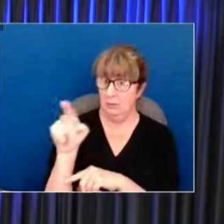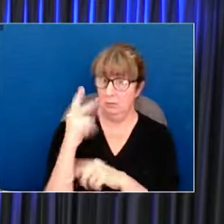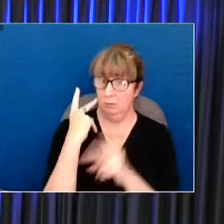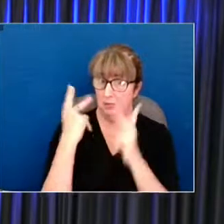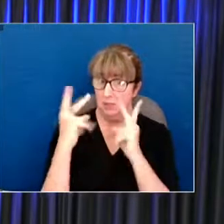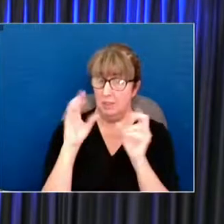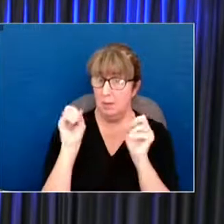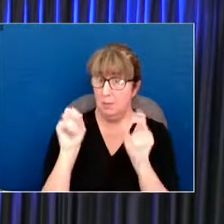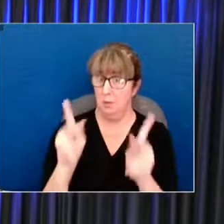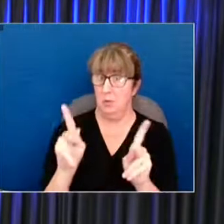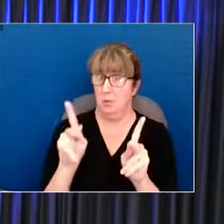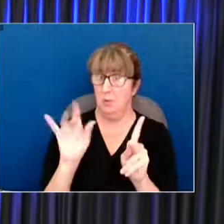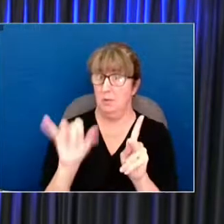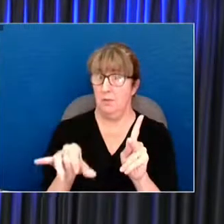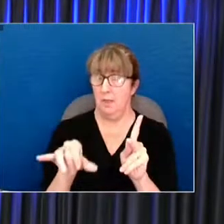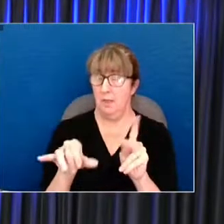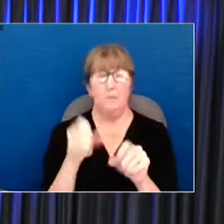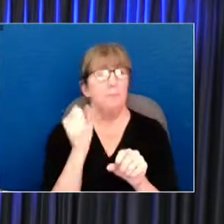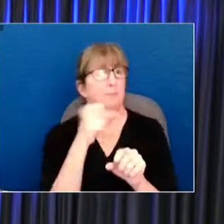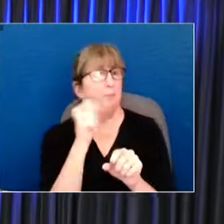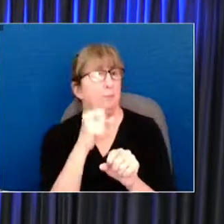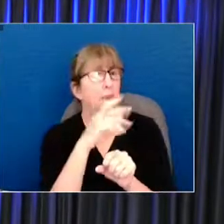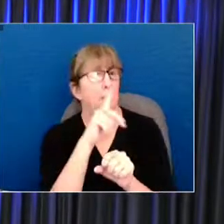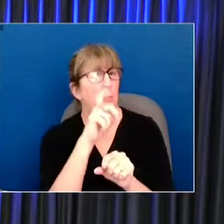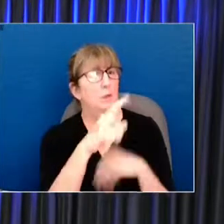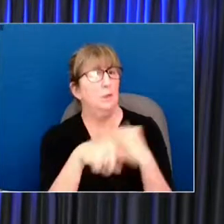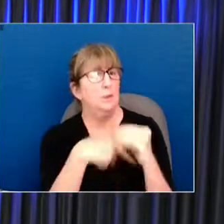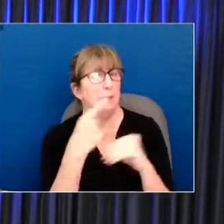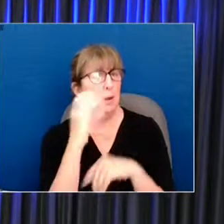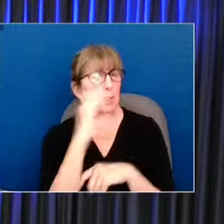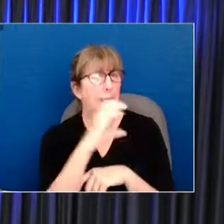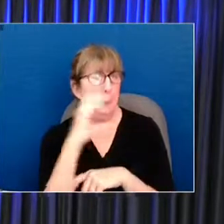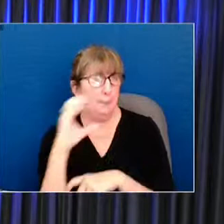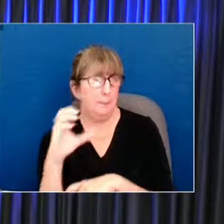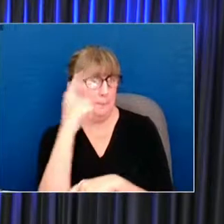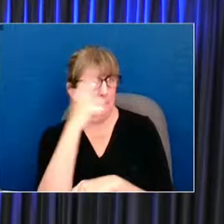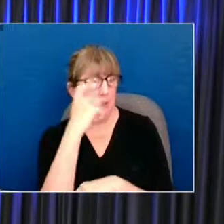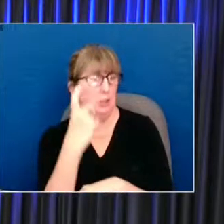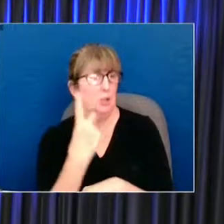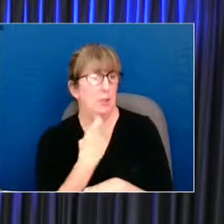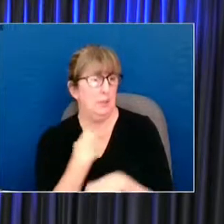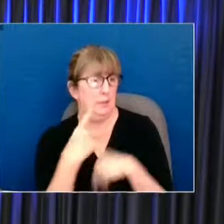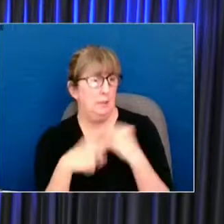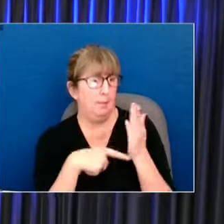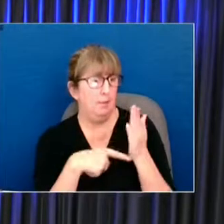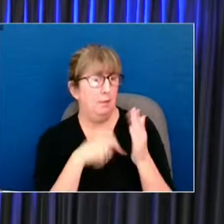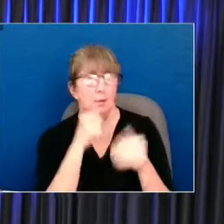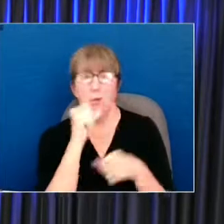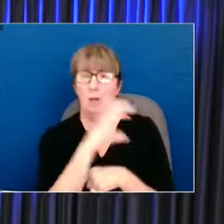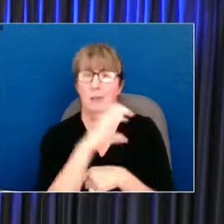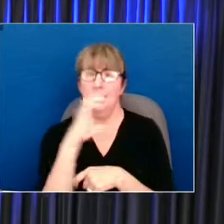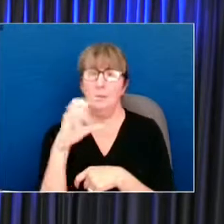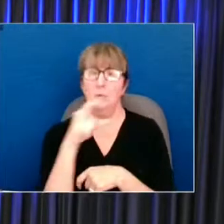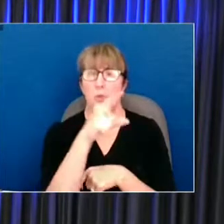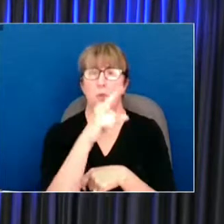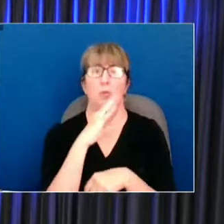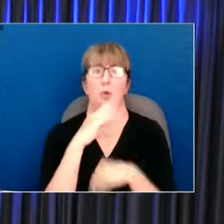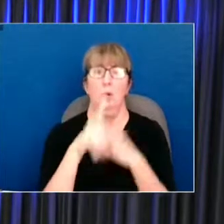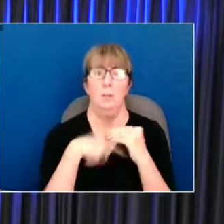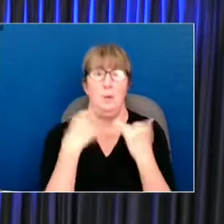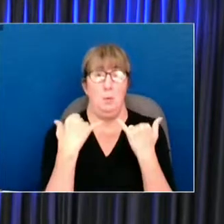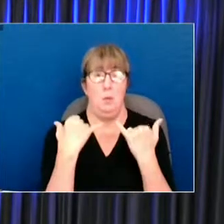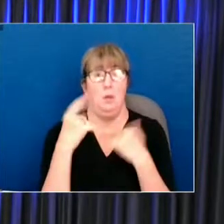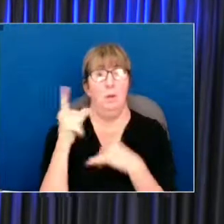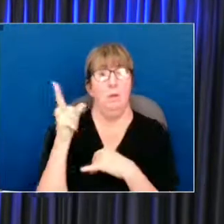Anna Sophia. And then I did have a question about the captioning. Sure. Since you're asking, Sure. they're not captioning what you guys are talking about, right? They're going off